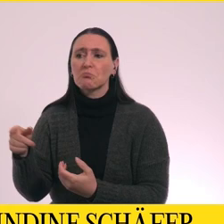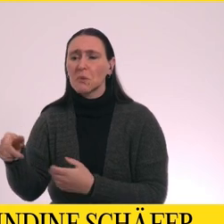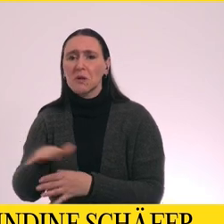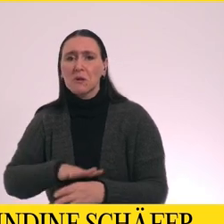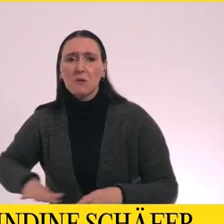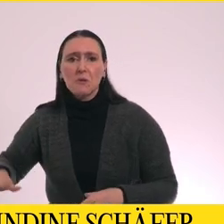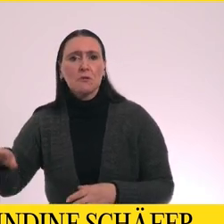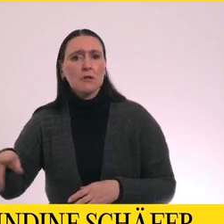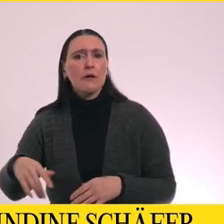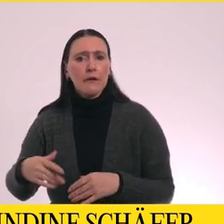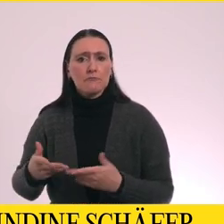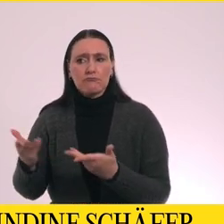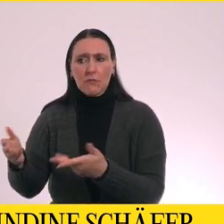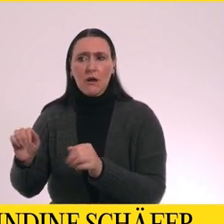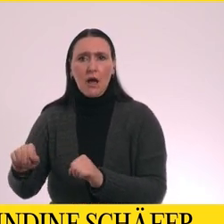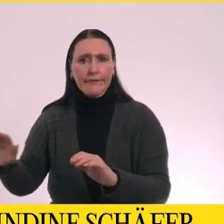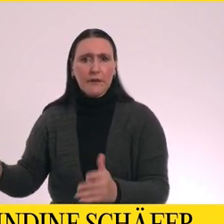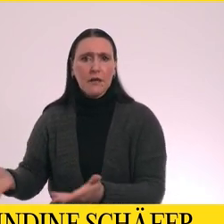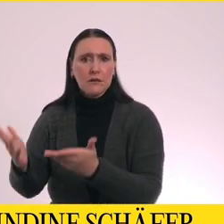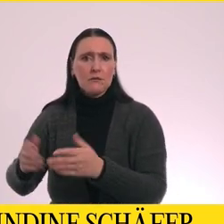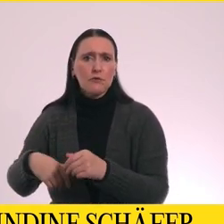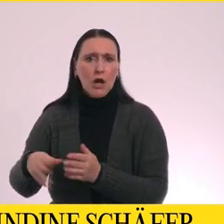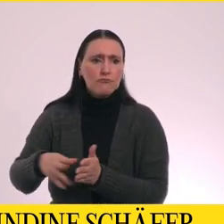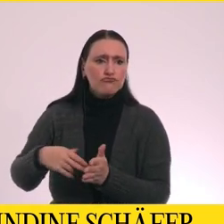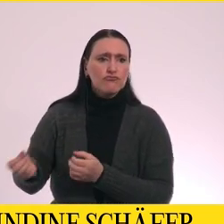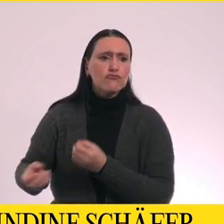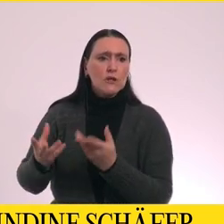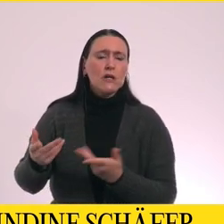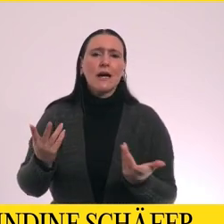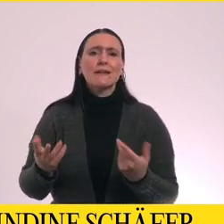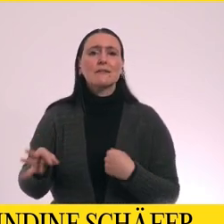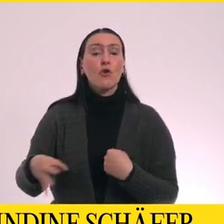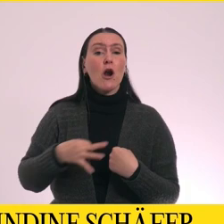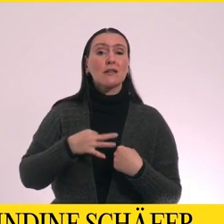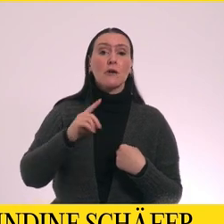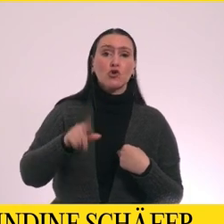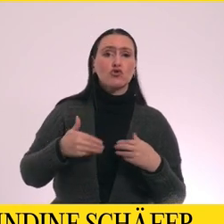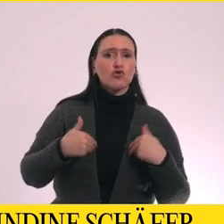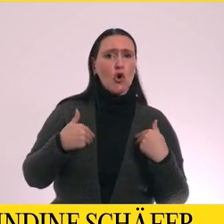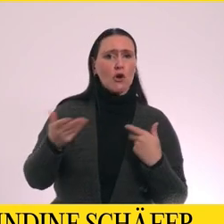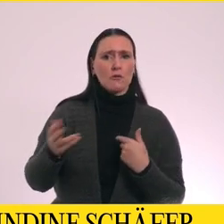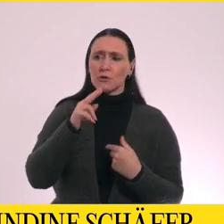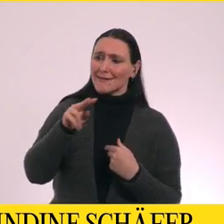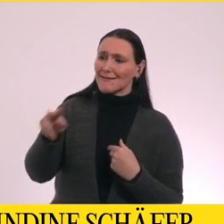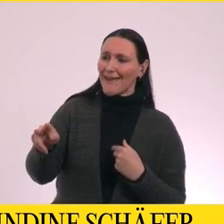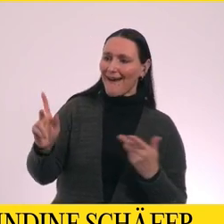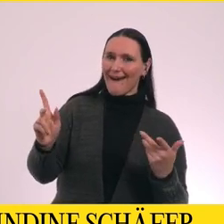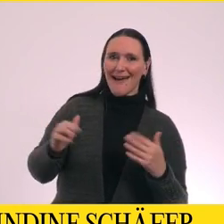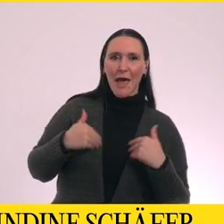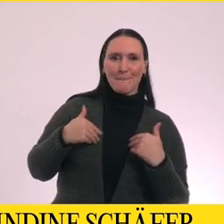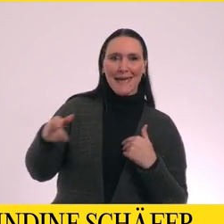that. So I think it's sort of just like the flip side knowing that point. Yeah, and I guess